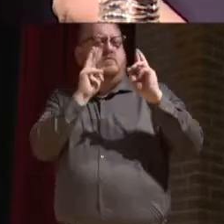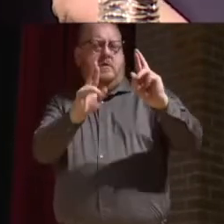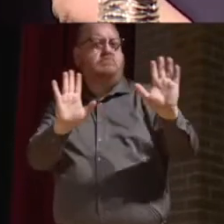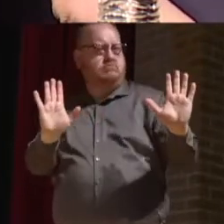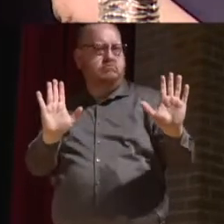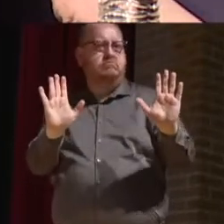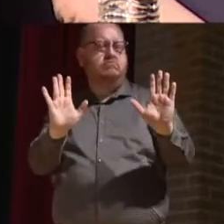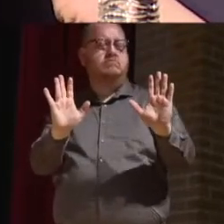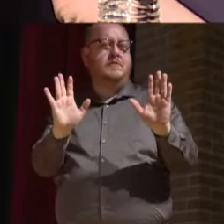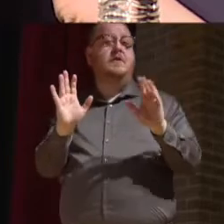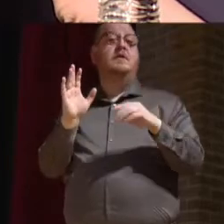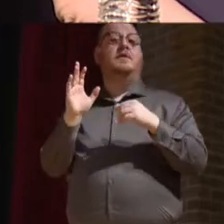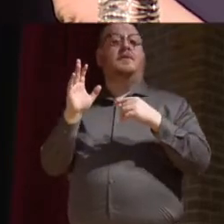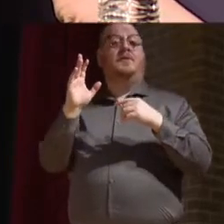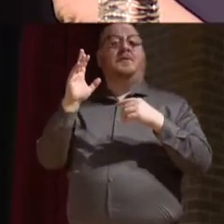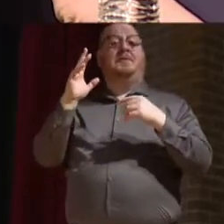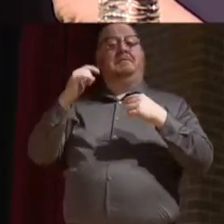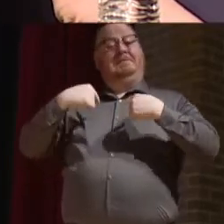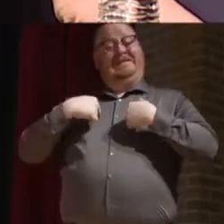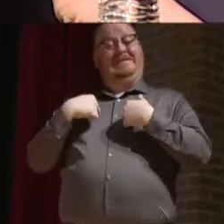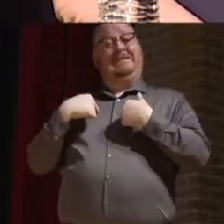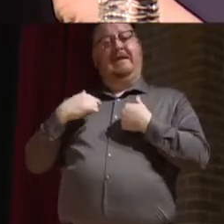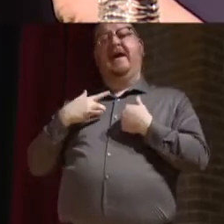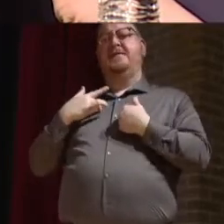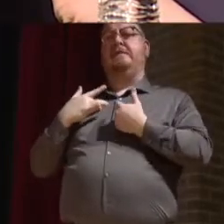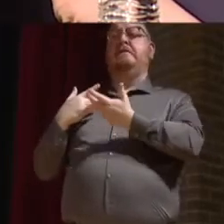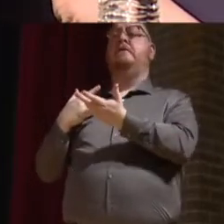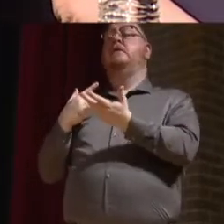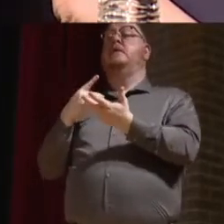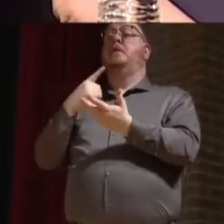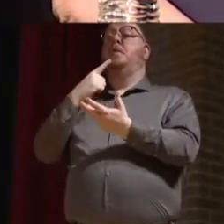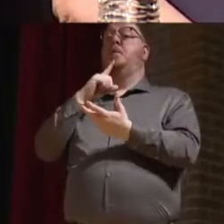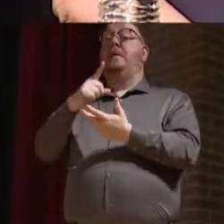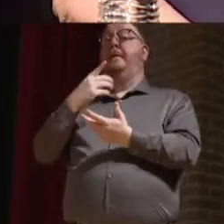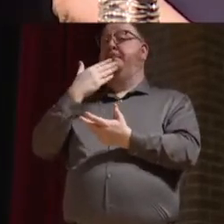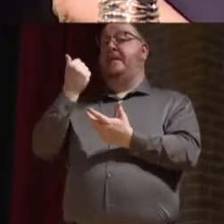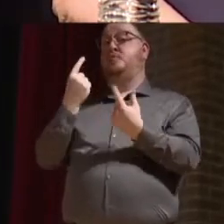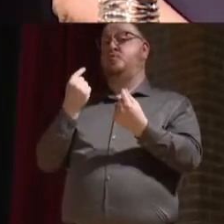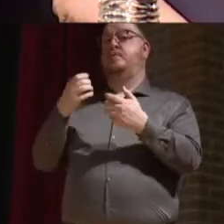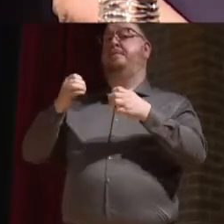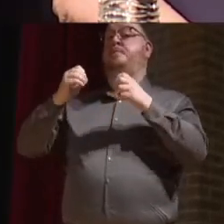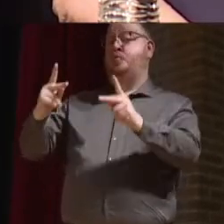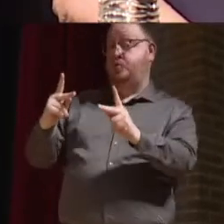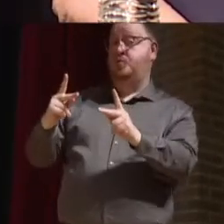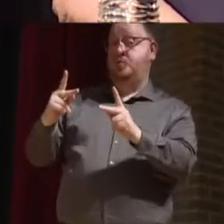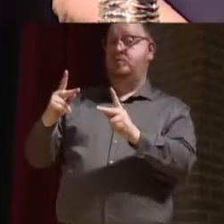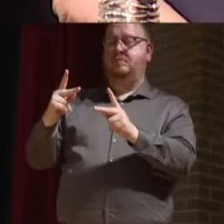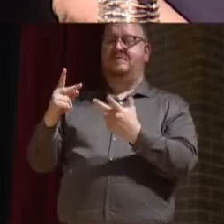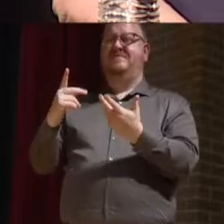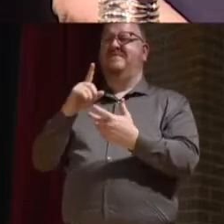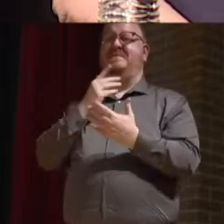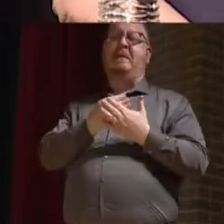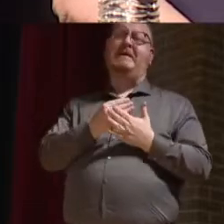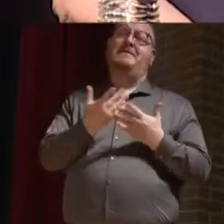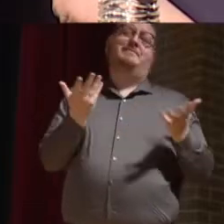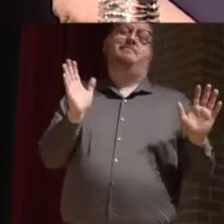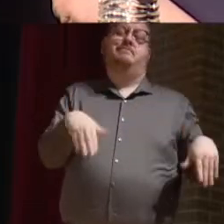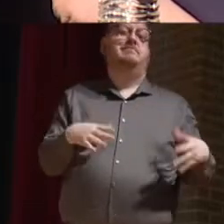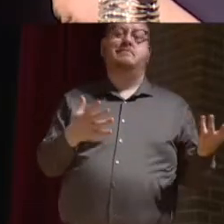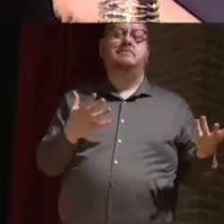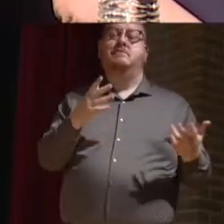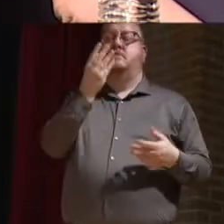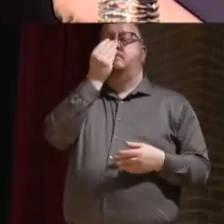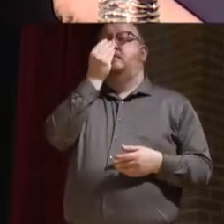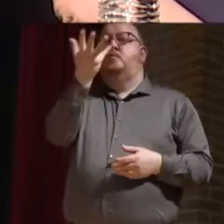doing. So for me, it's more of the opportunity than really the money at this point. I don't even care if he